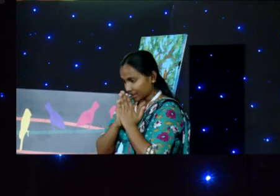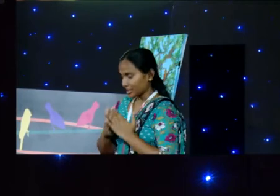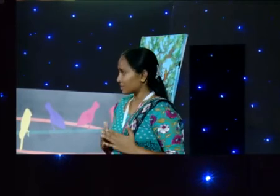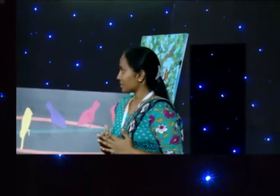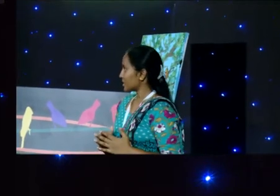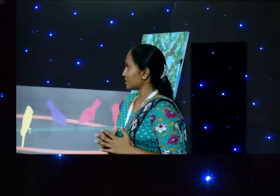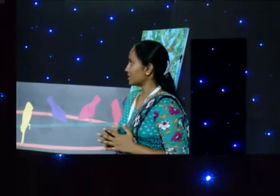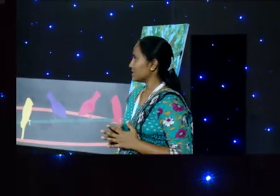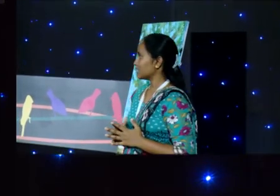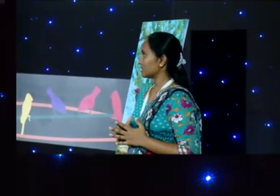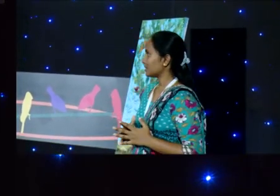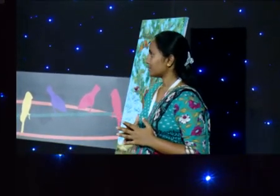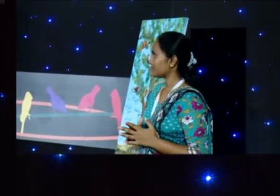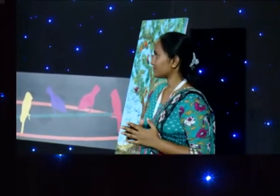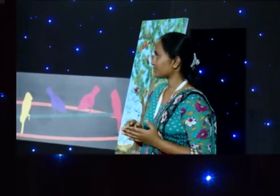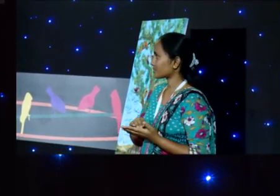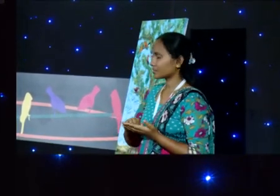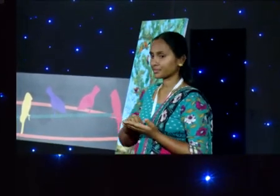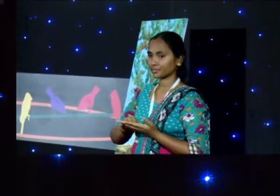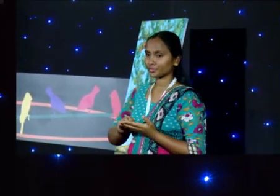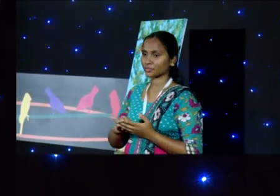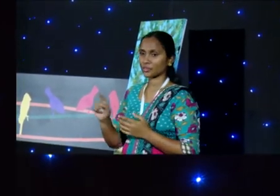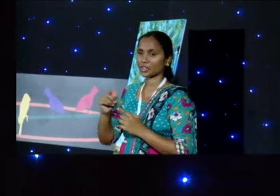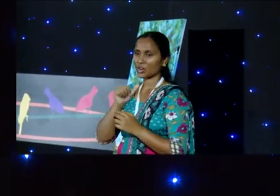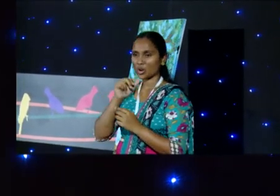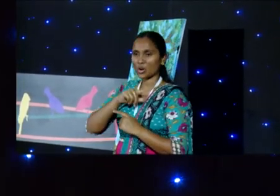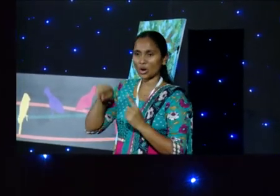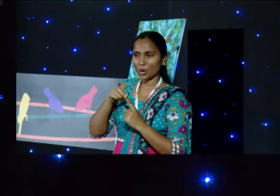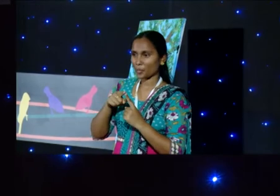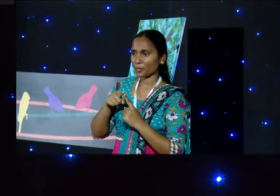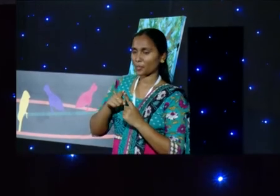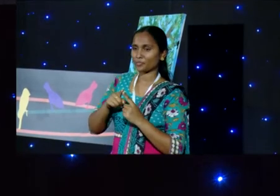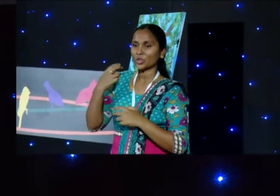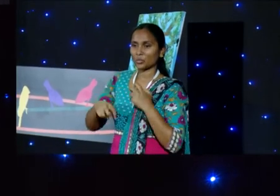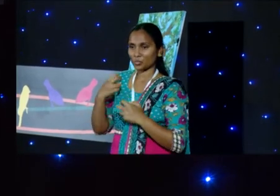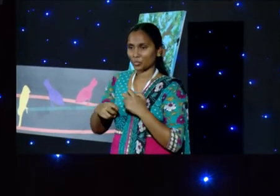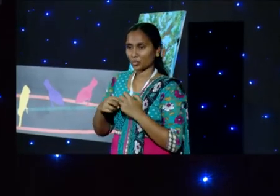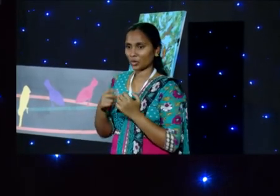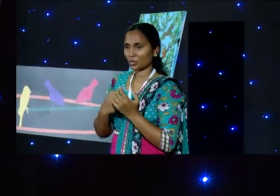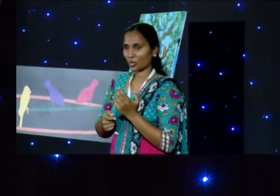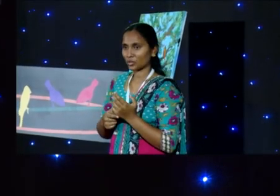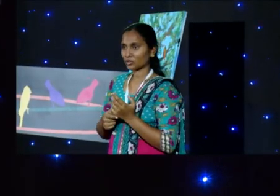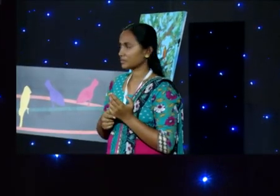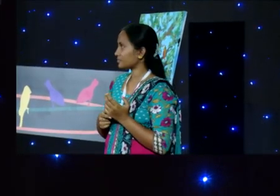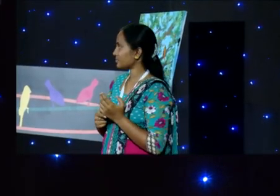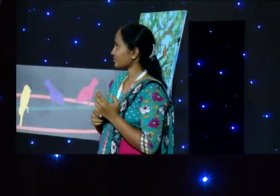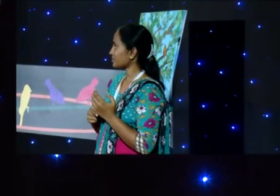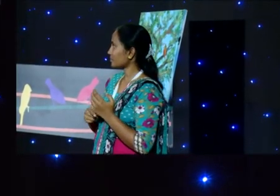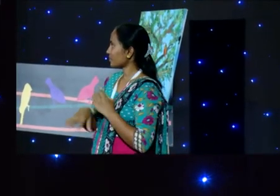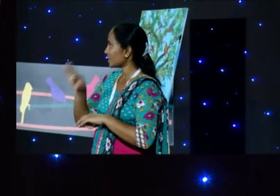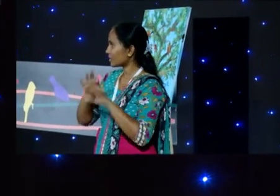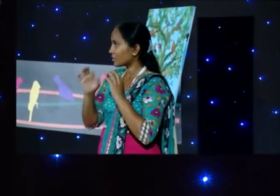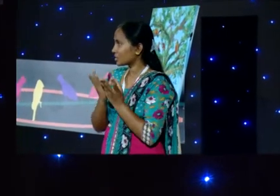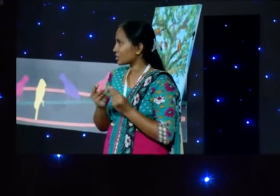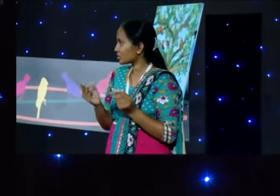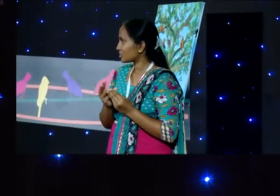that it's not about the technology. It's about the problems that are out there and finding the